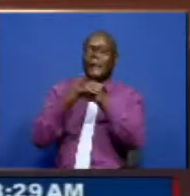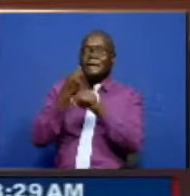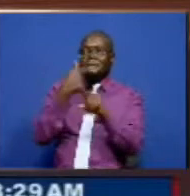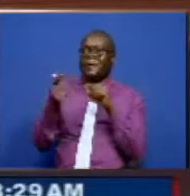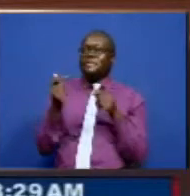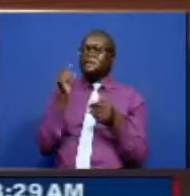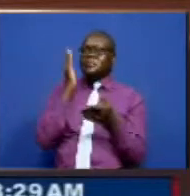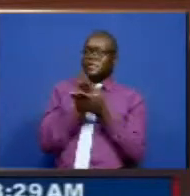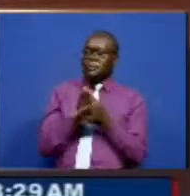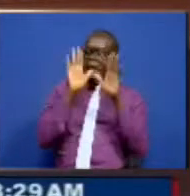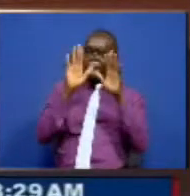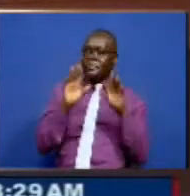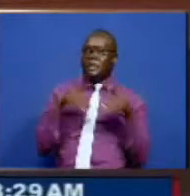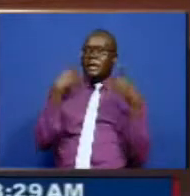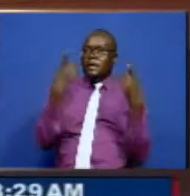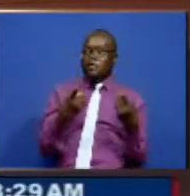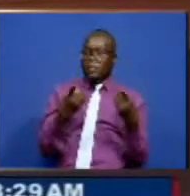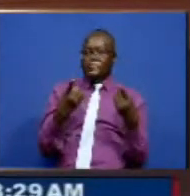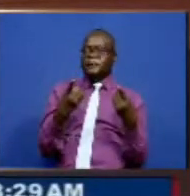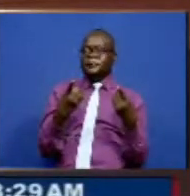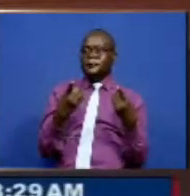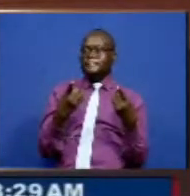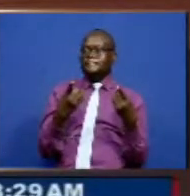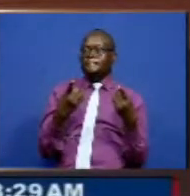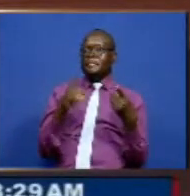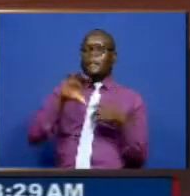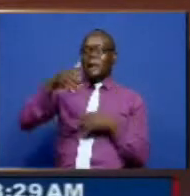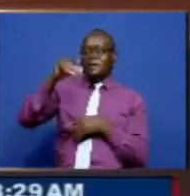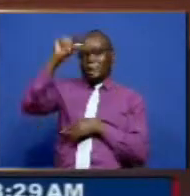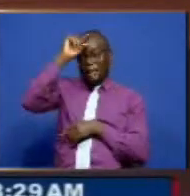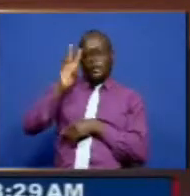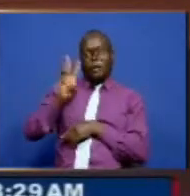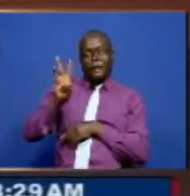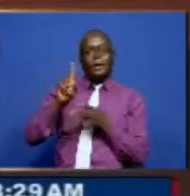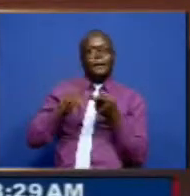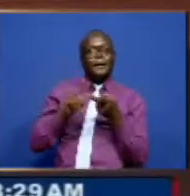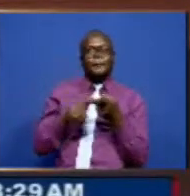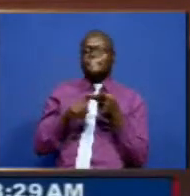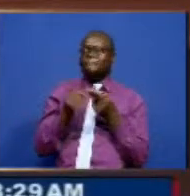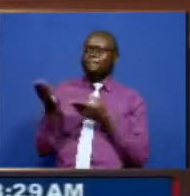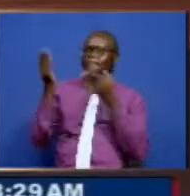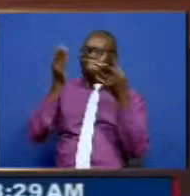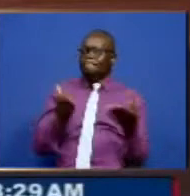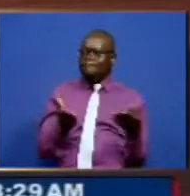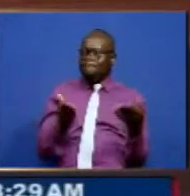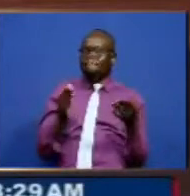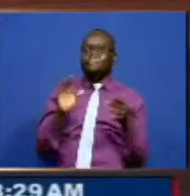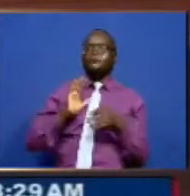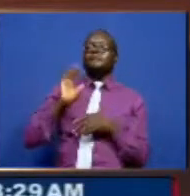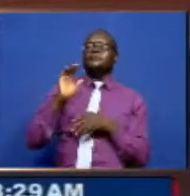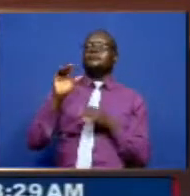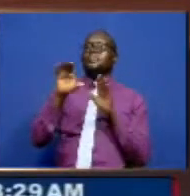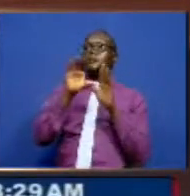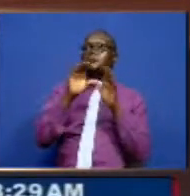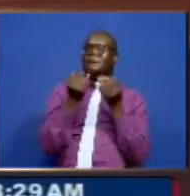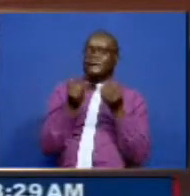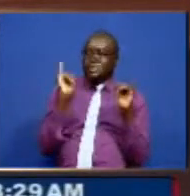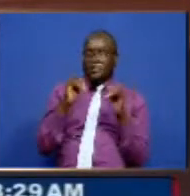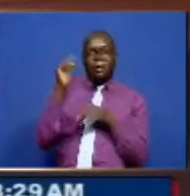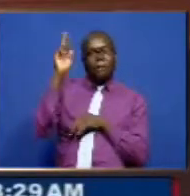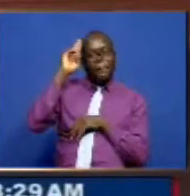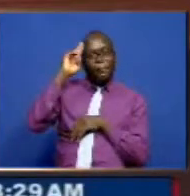a critical docket with the county government here, with the intent of distorting institutional memory and